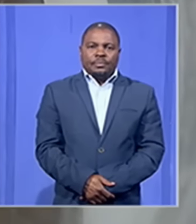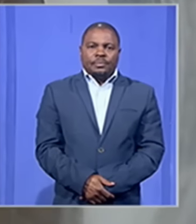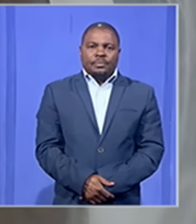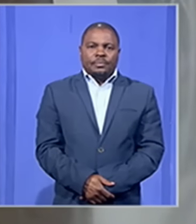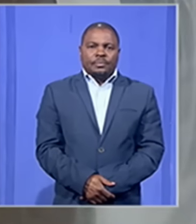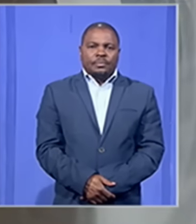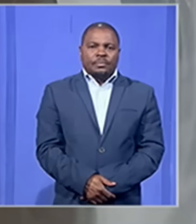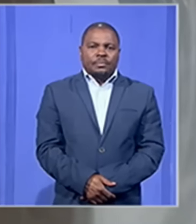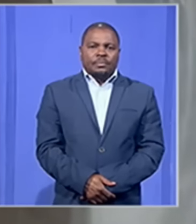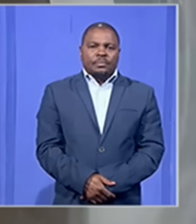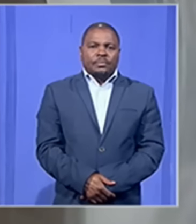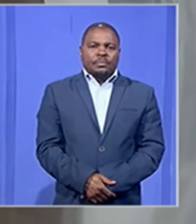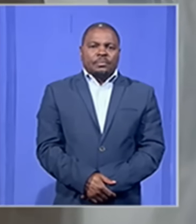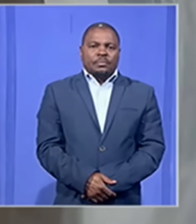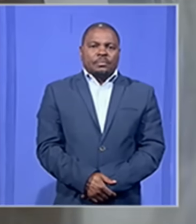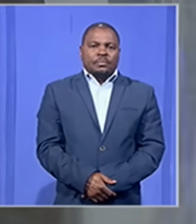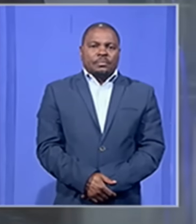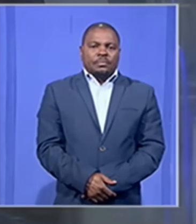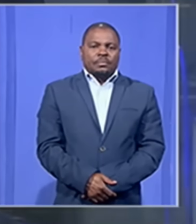SABC, Seshego.